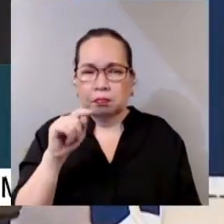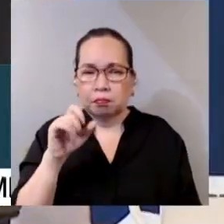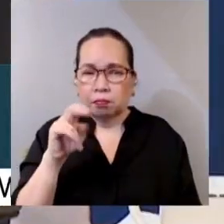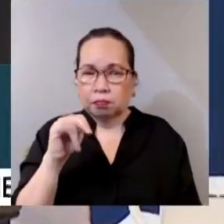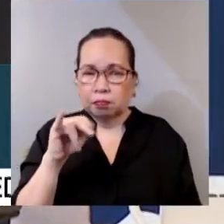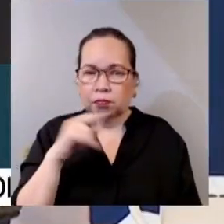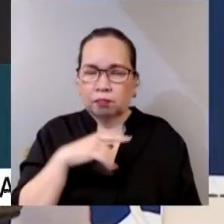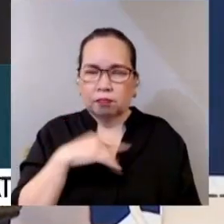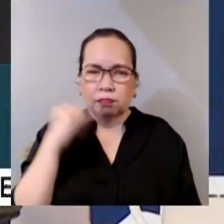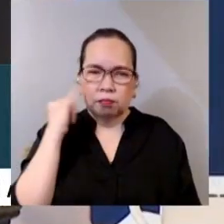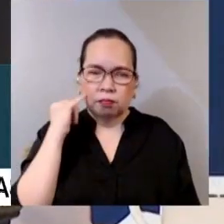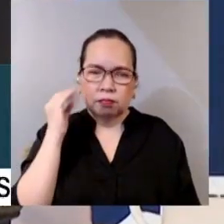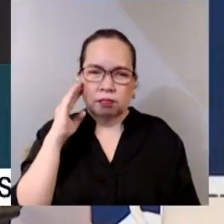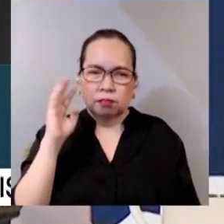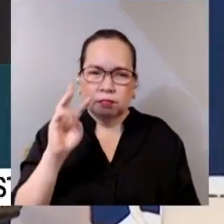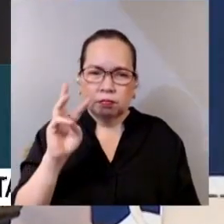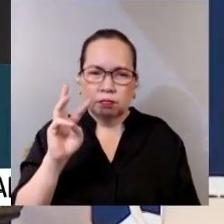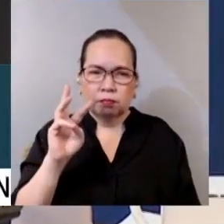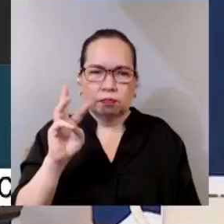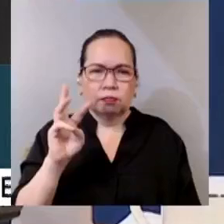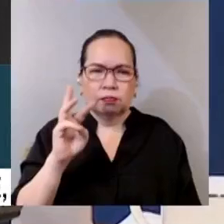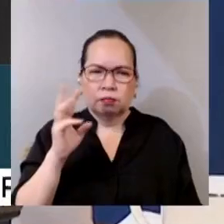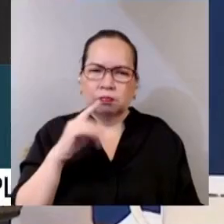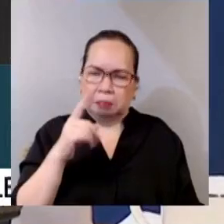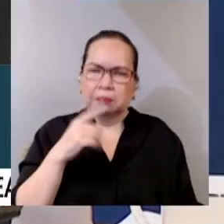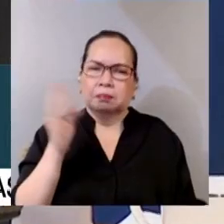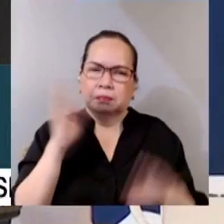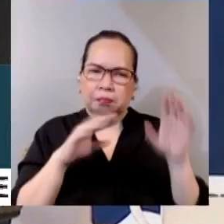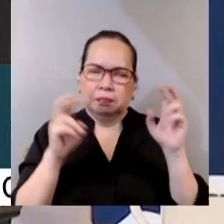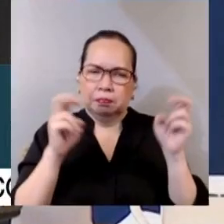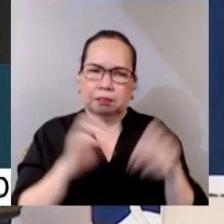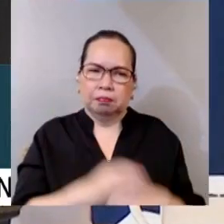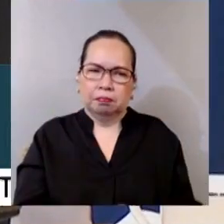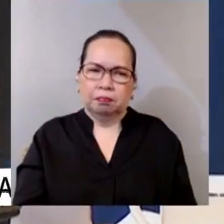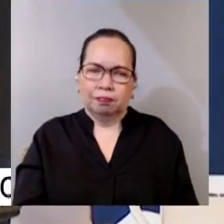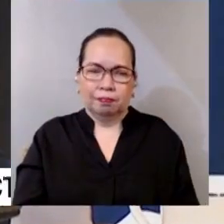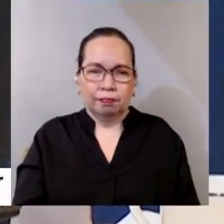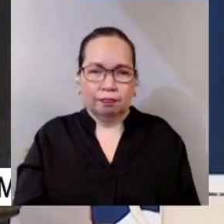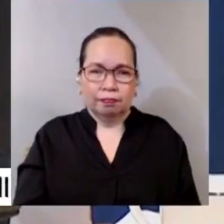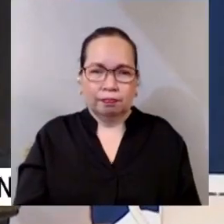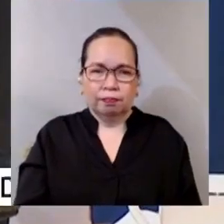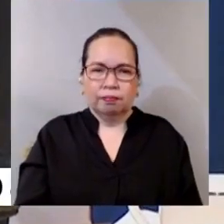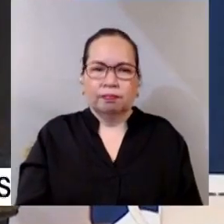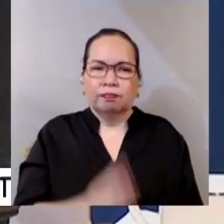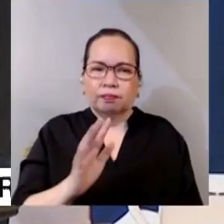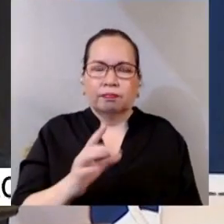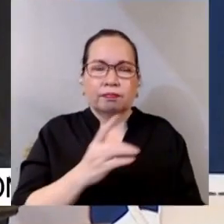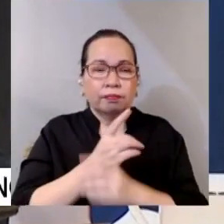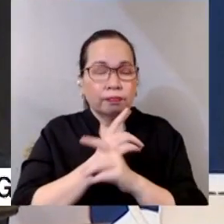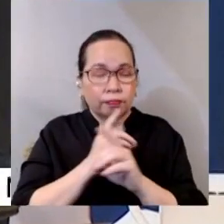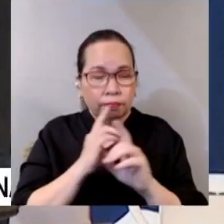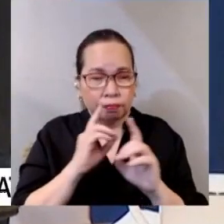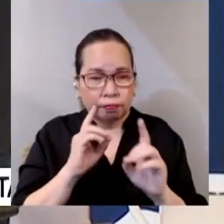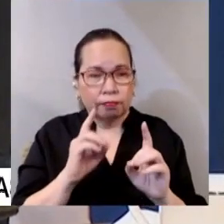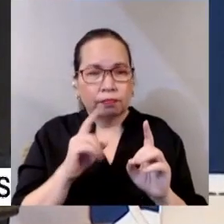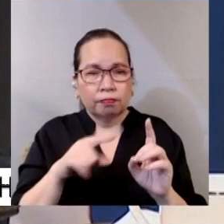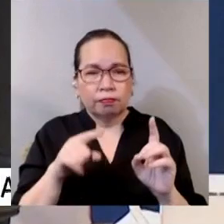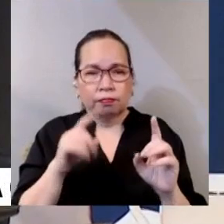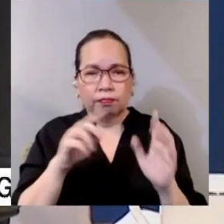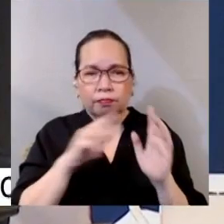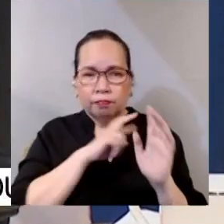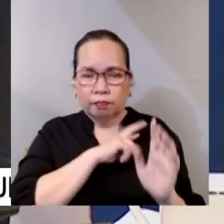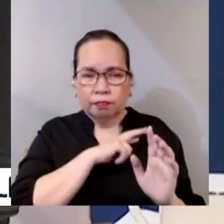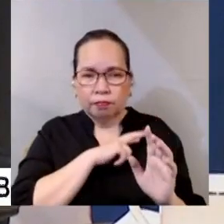characterized Wednesday as the hard issues. And that is upholding democratic values that lie at the heart of our partnership,